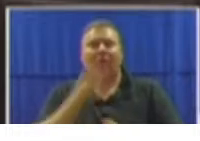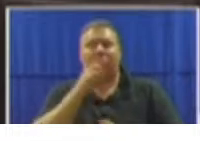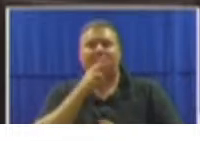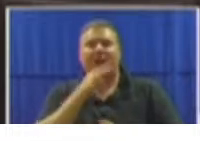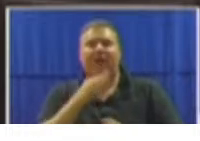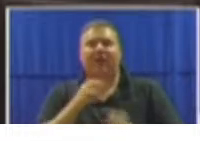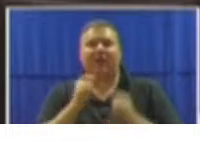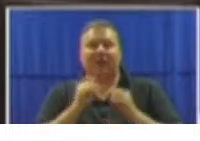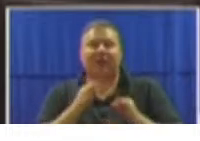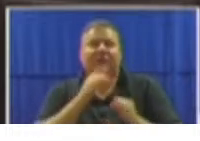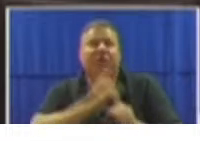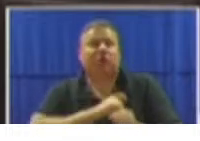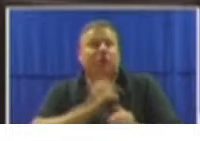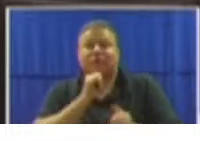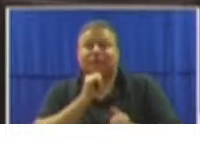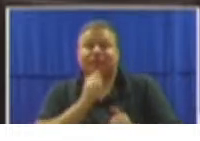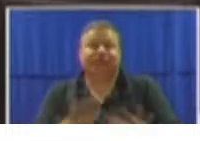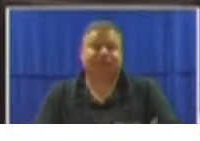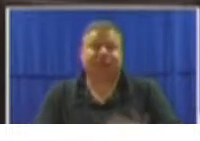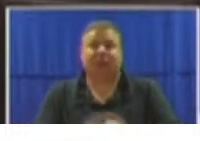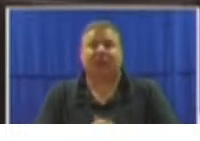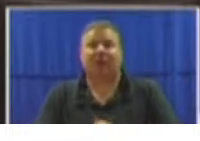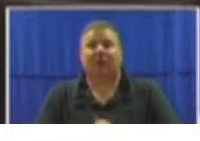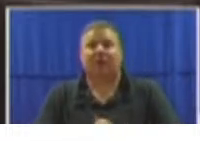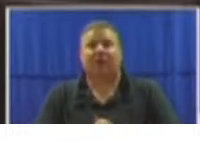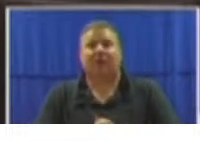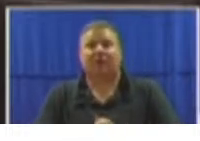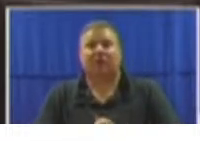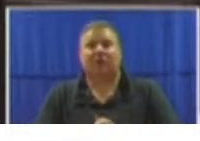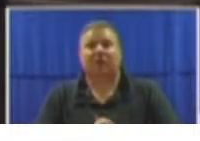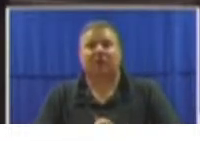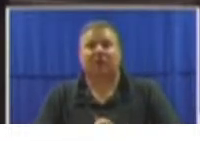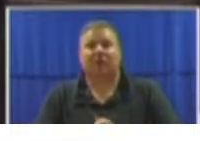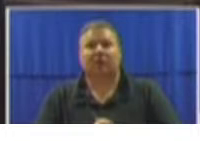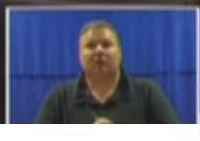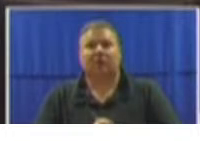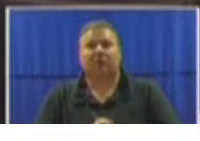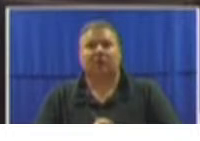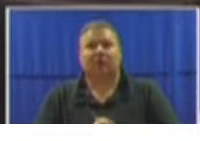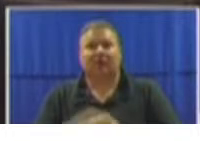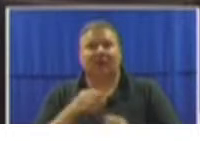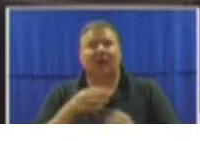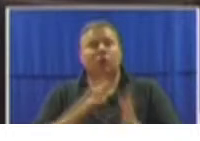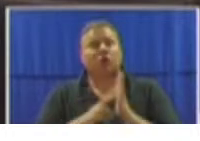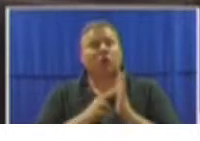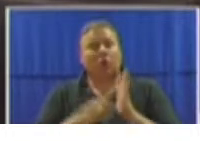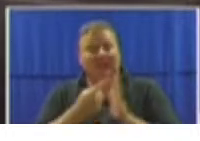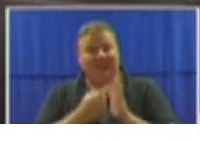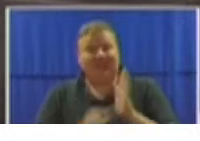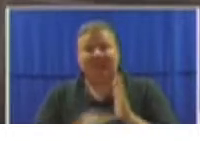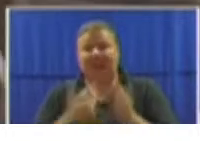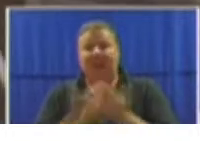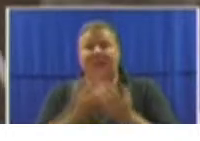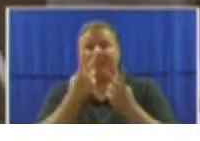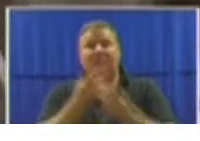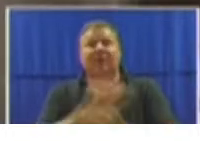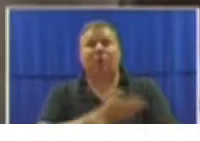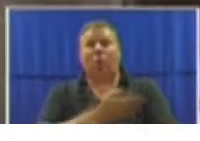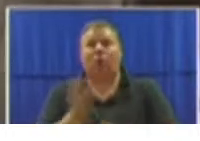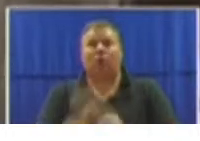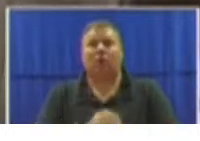so devastatingly true. And the results of this impunity can be seen everywhere. When